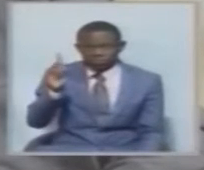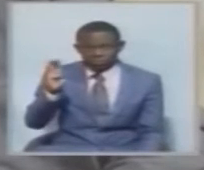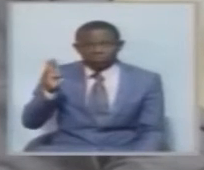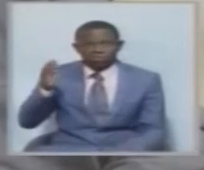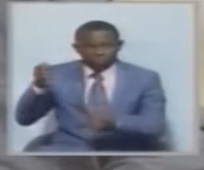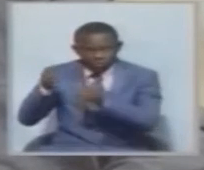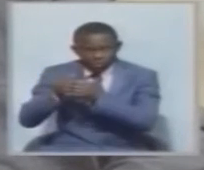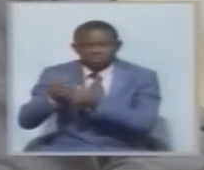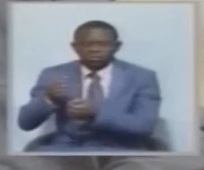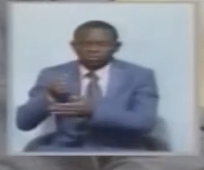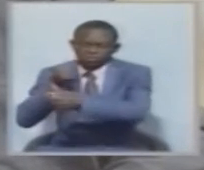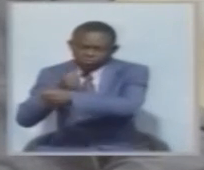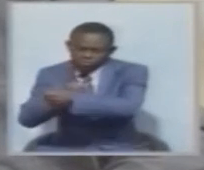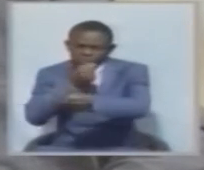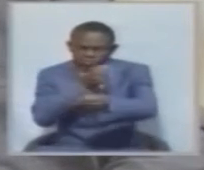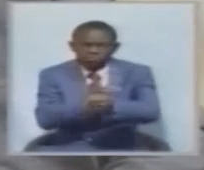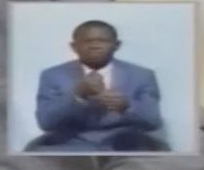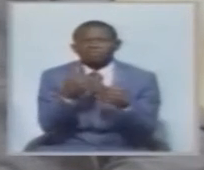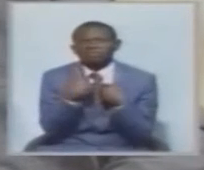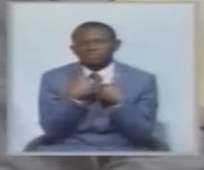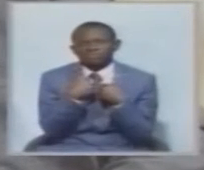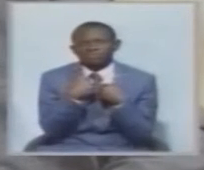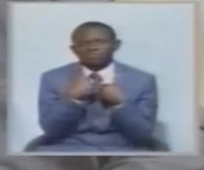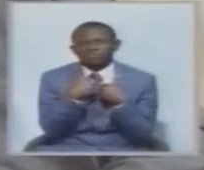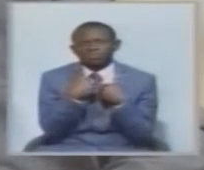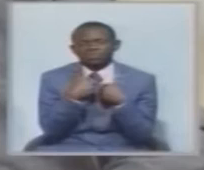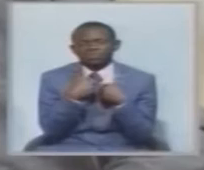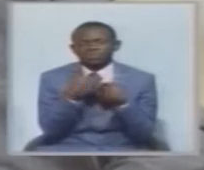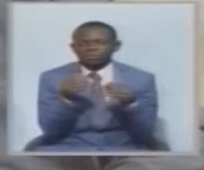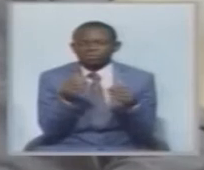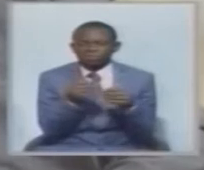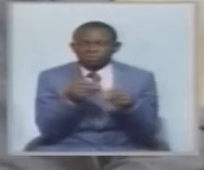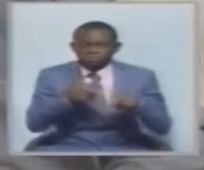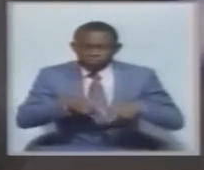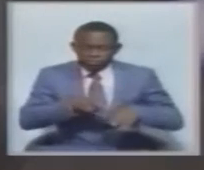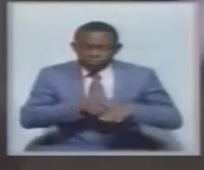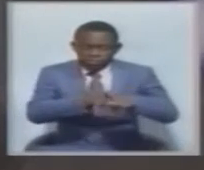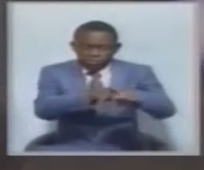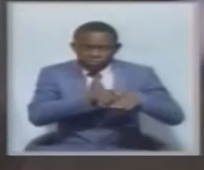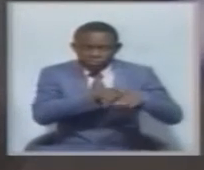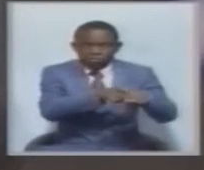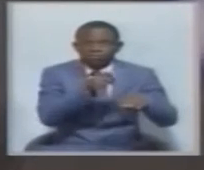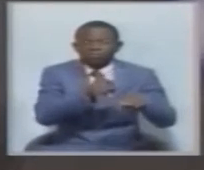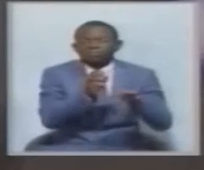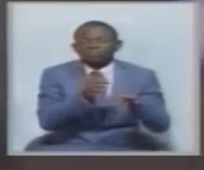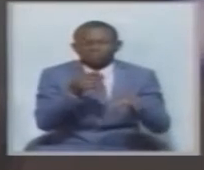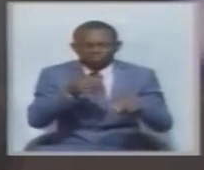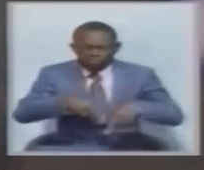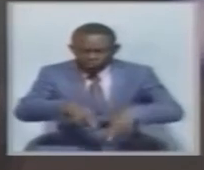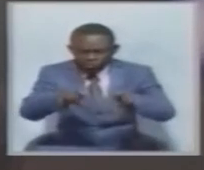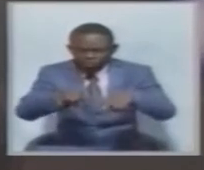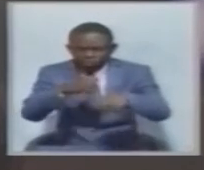But of course, transport, especially as it relates to infrastructure development, has been one of the